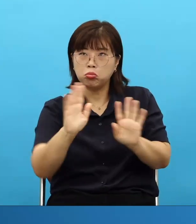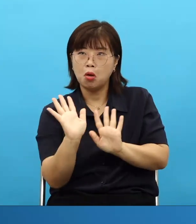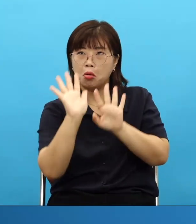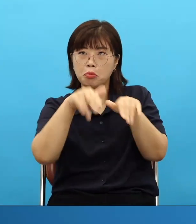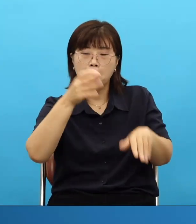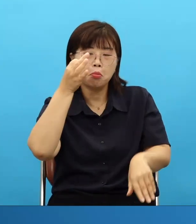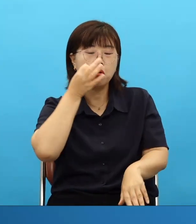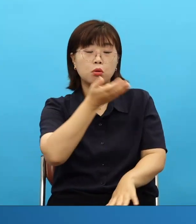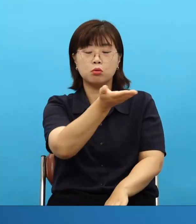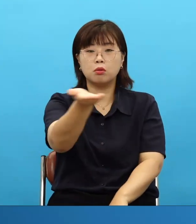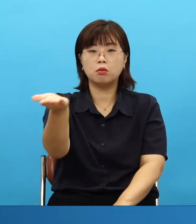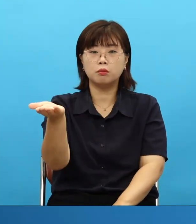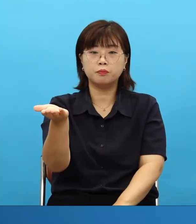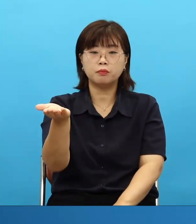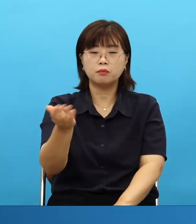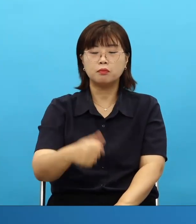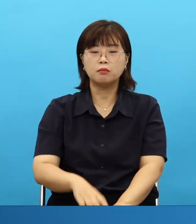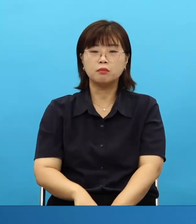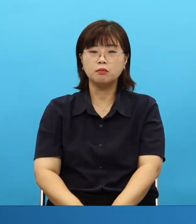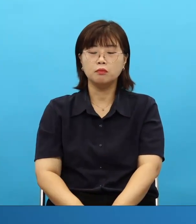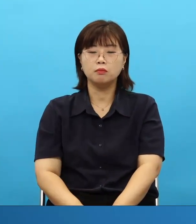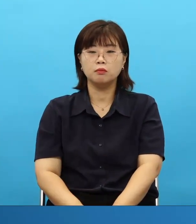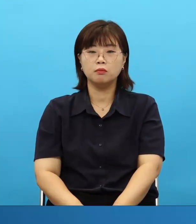stood before this shrine to bow before it.